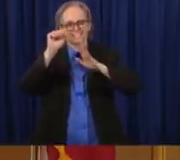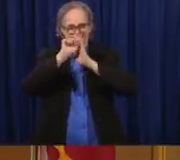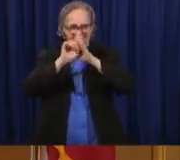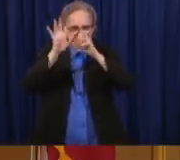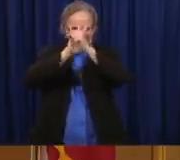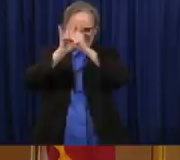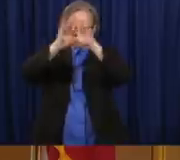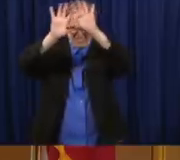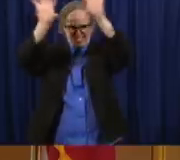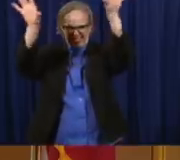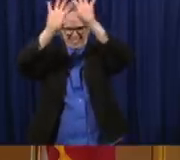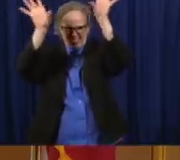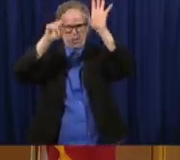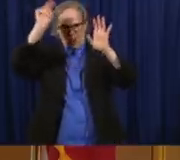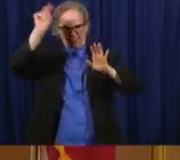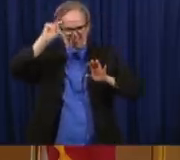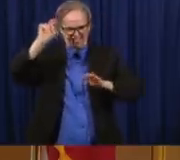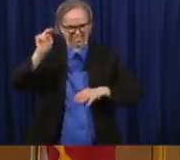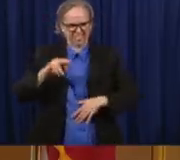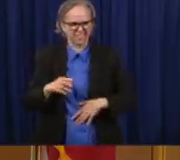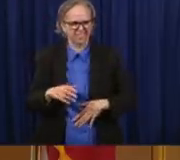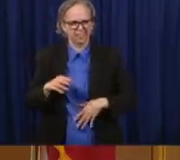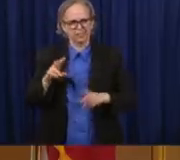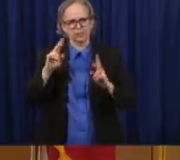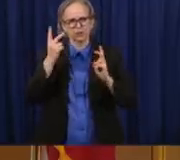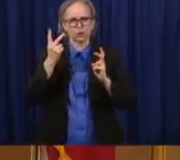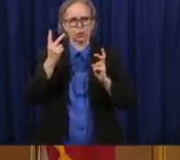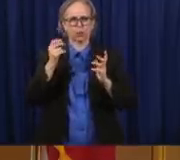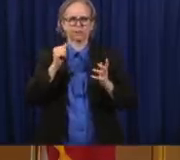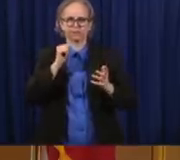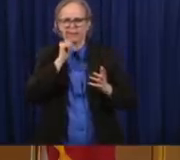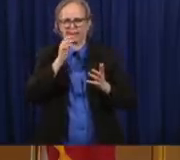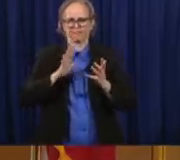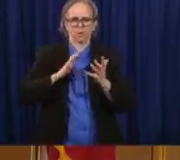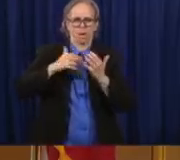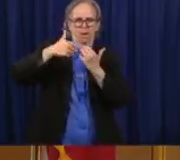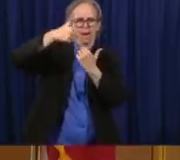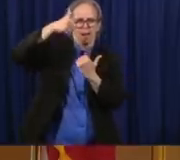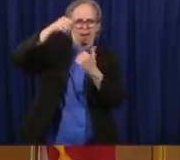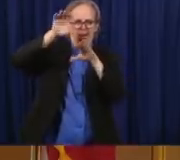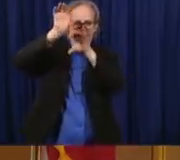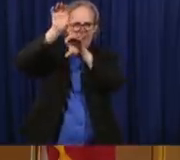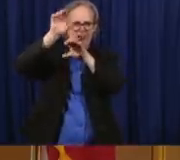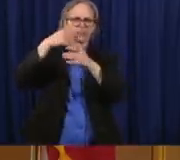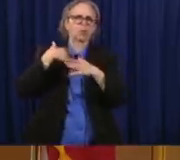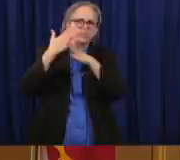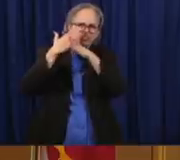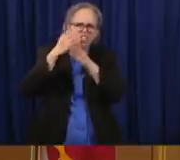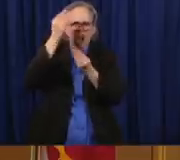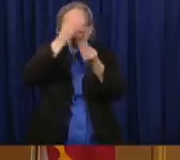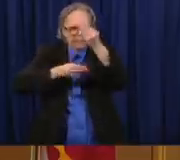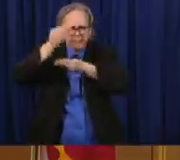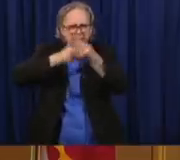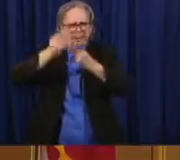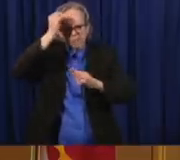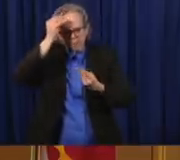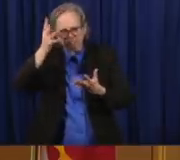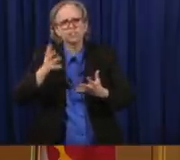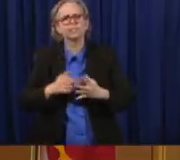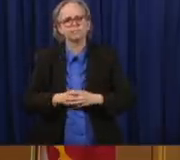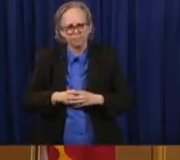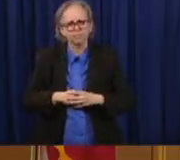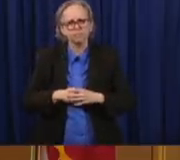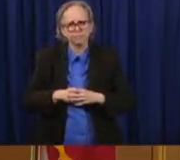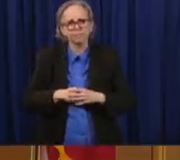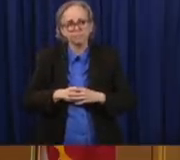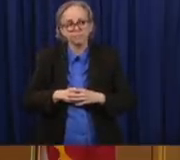we are informal groups that we put together to share ideas and share information. And so I can't speak for what the